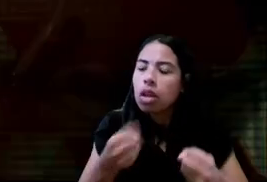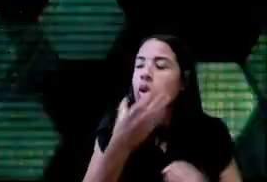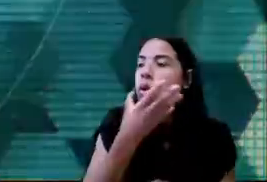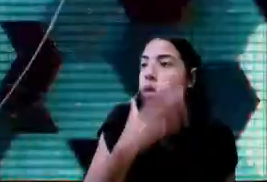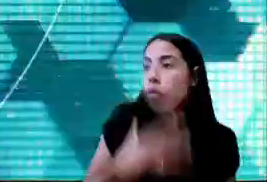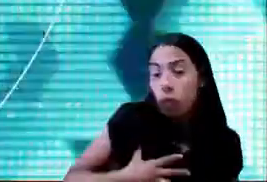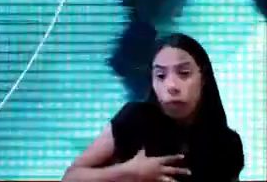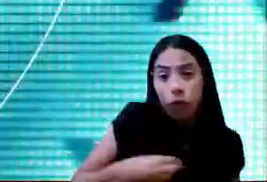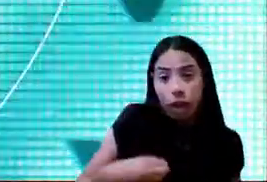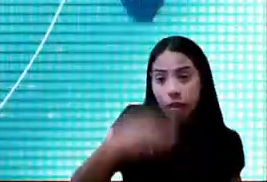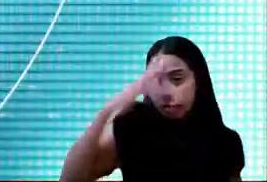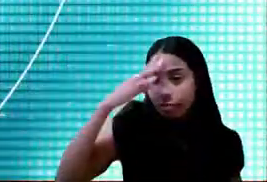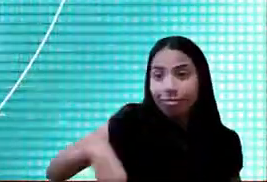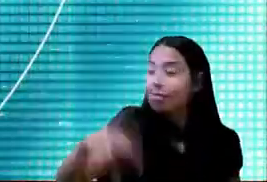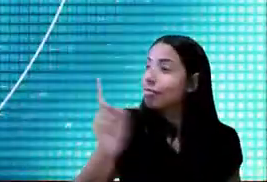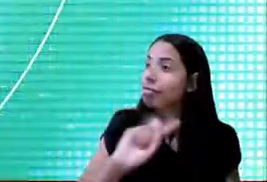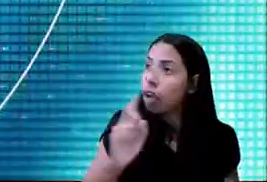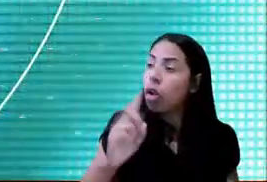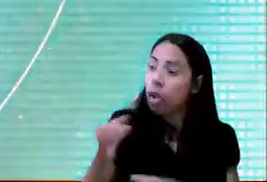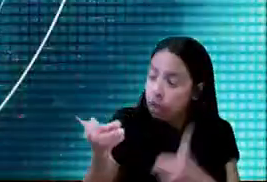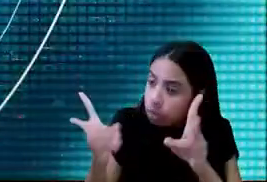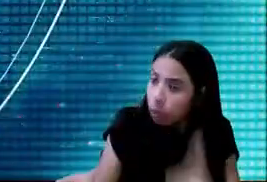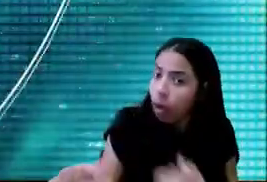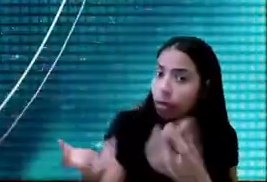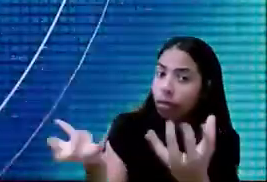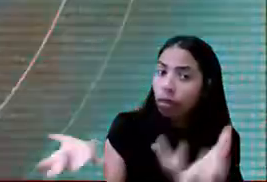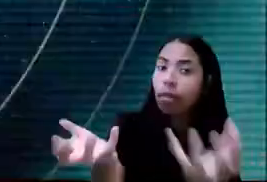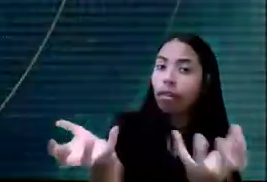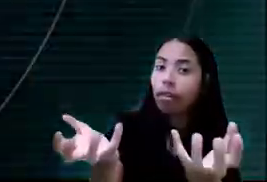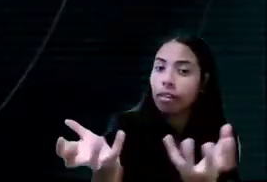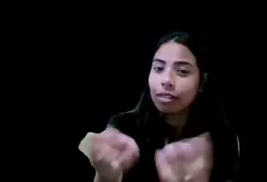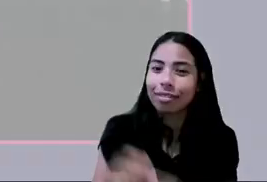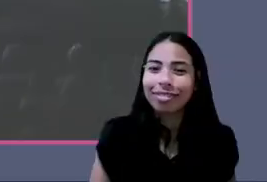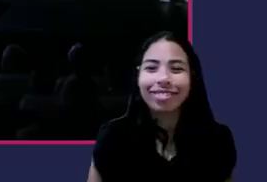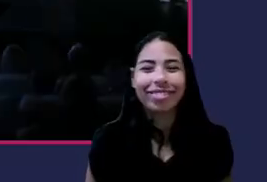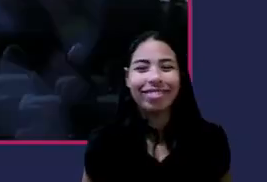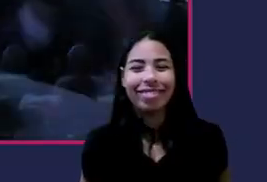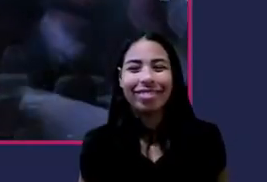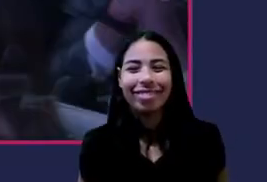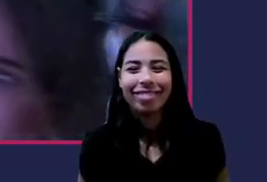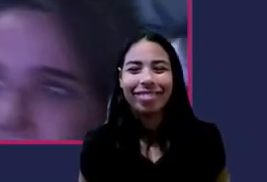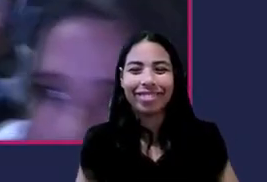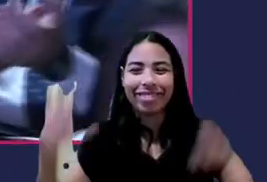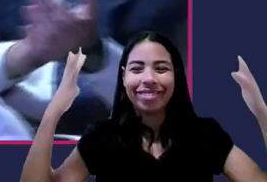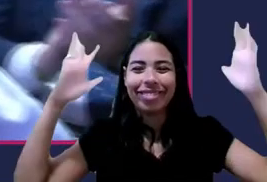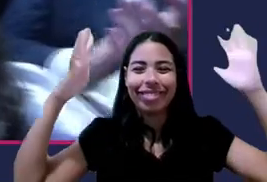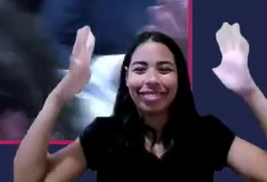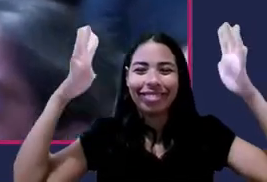Brian wouldn't do that. That's his mission. He would figure out a way.